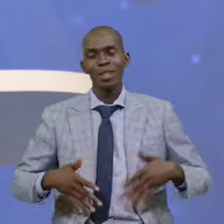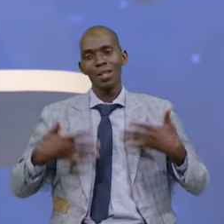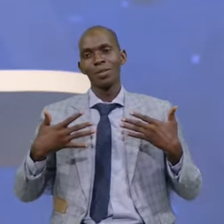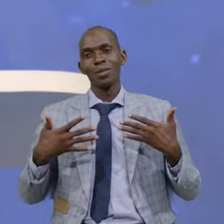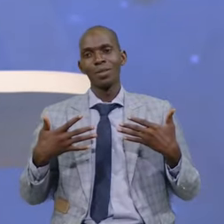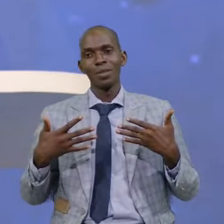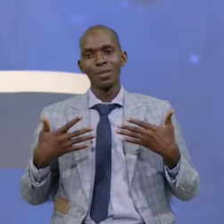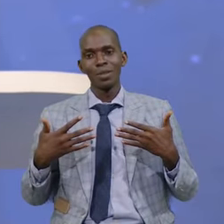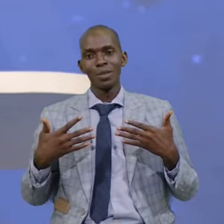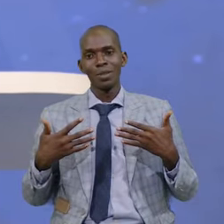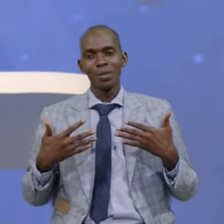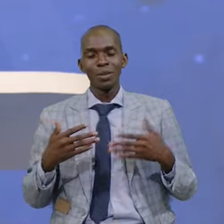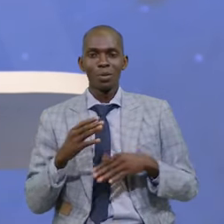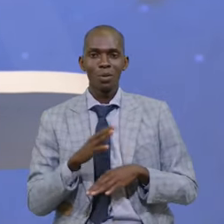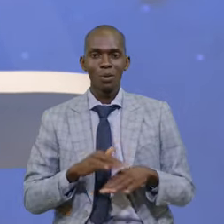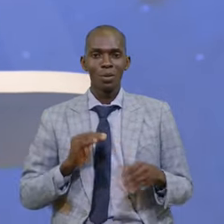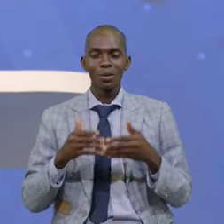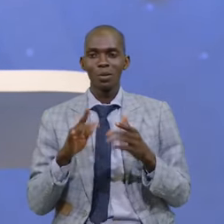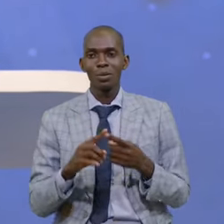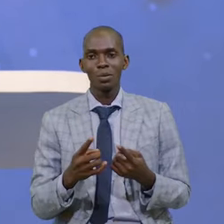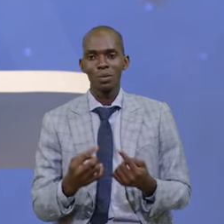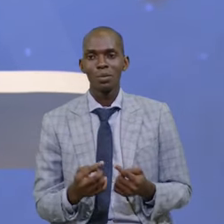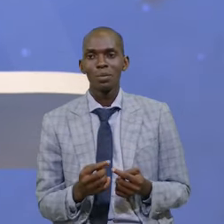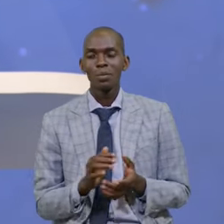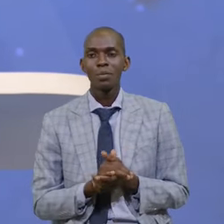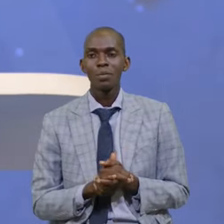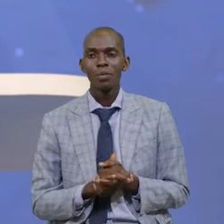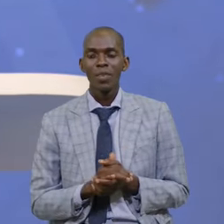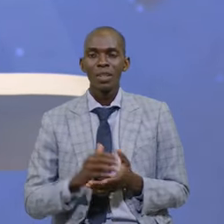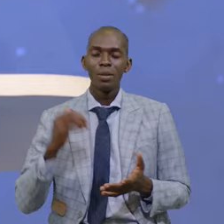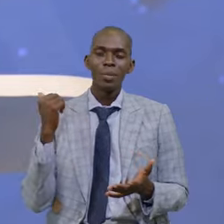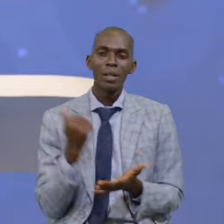The officiating overseer, please come. And amen.